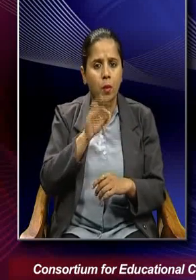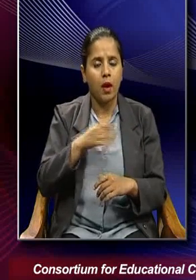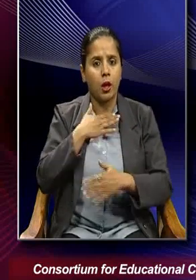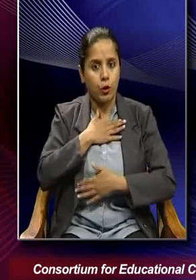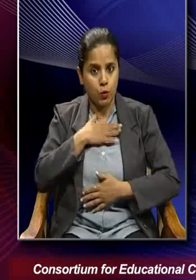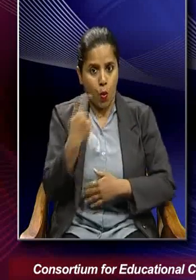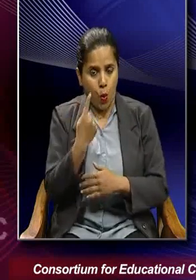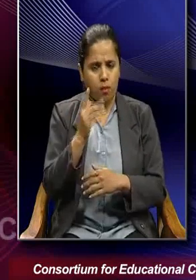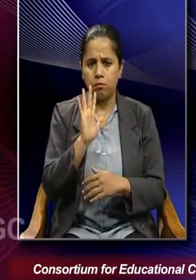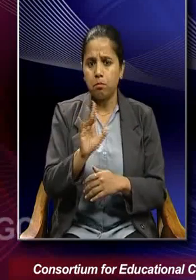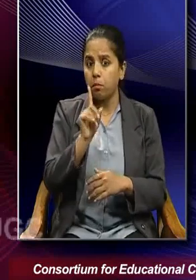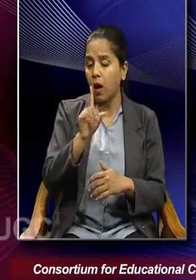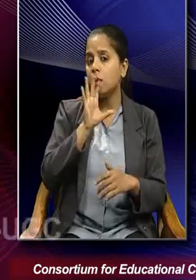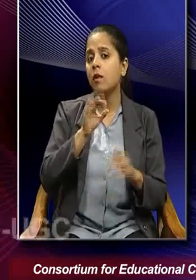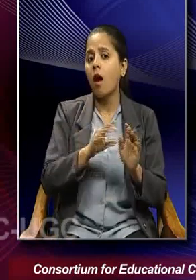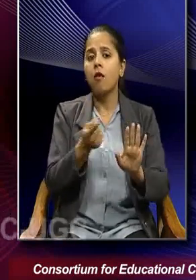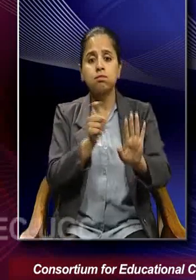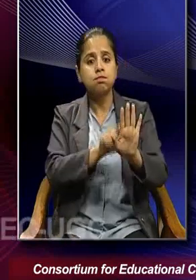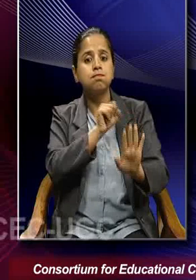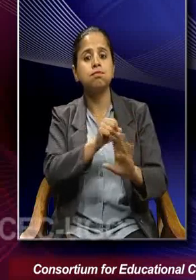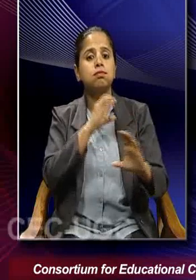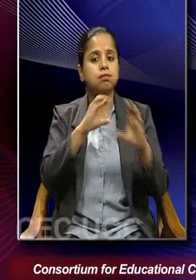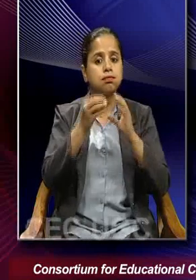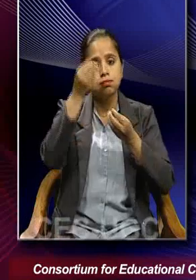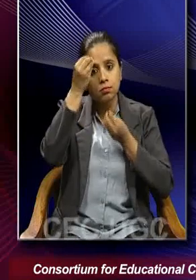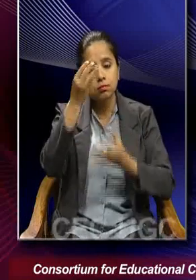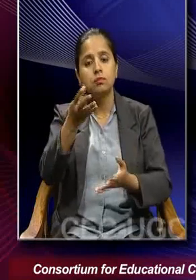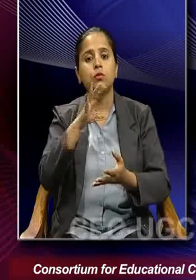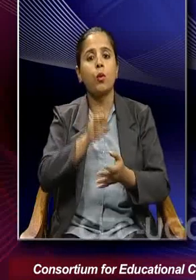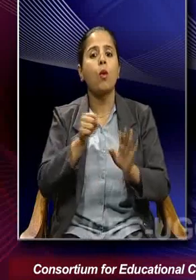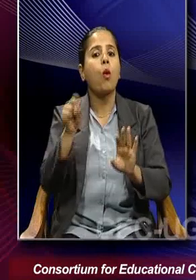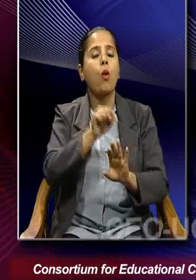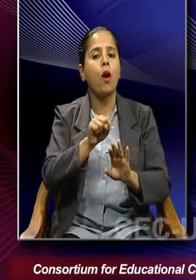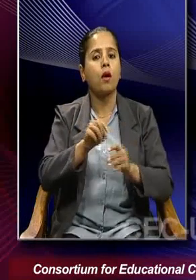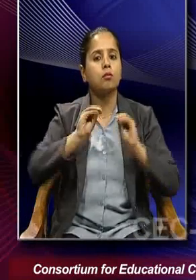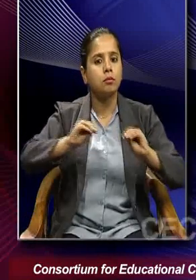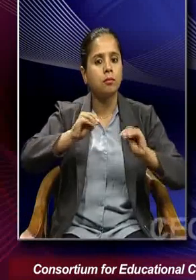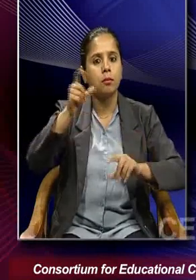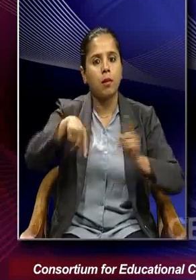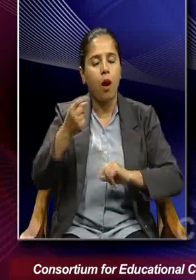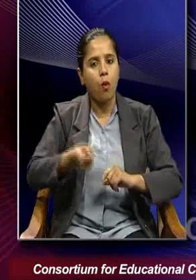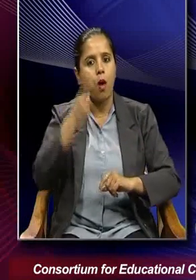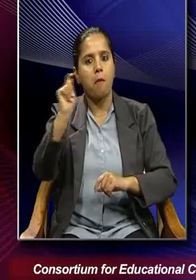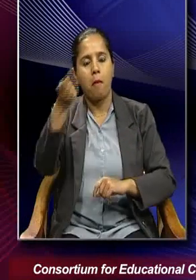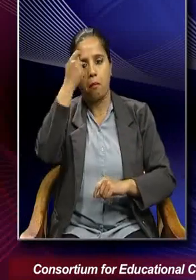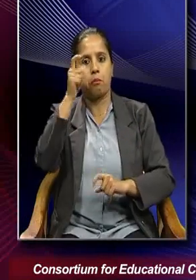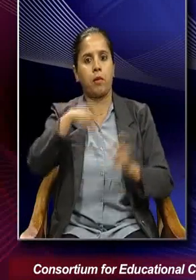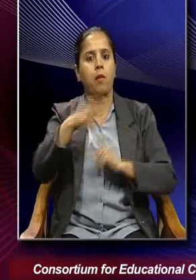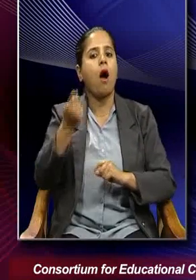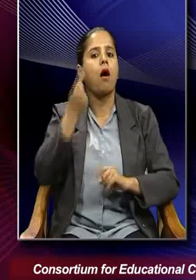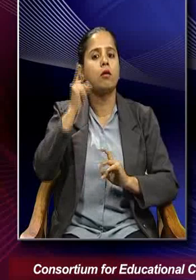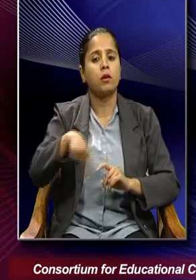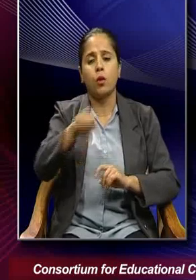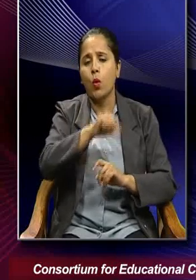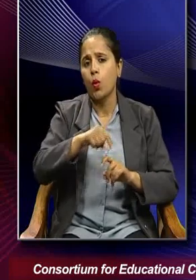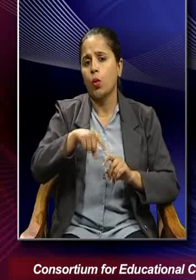entertainment but also as a medium of communication, as a medium of education, its role has been diverse in